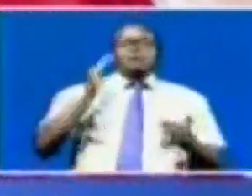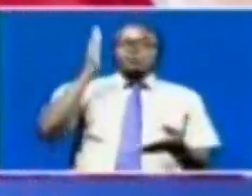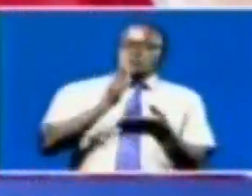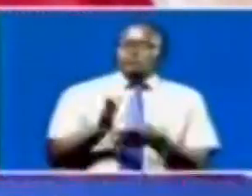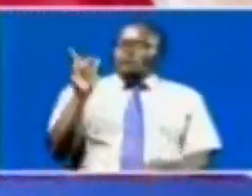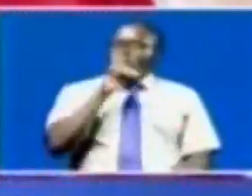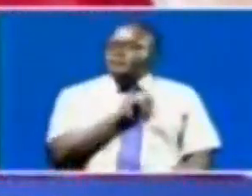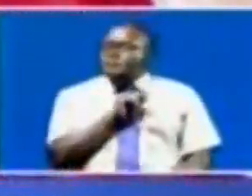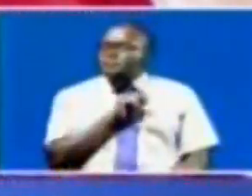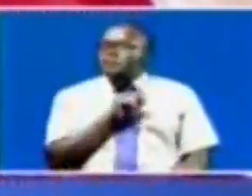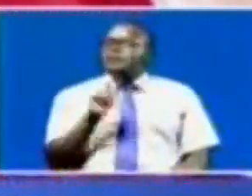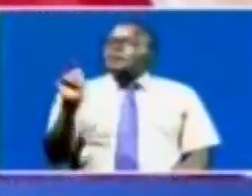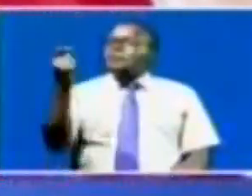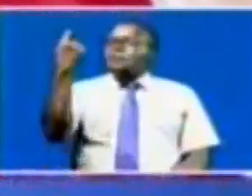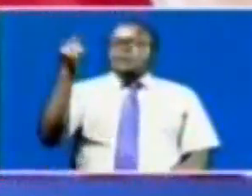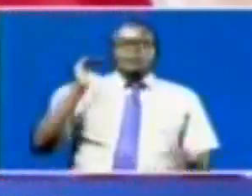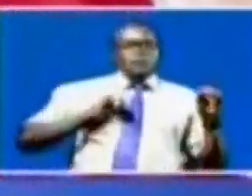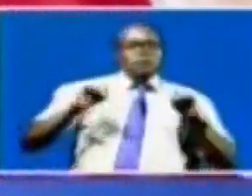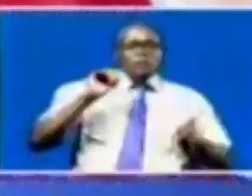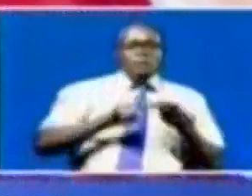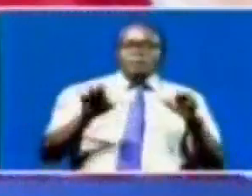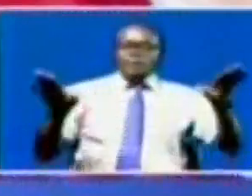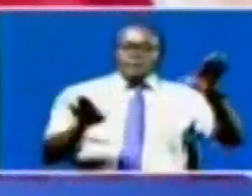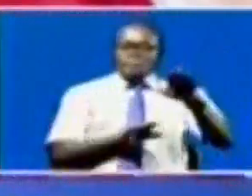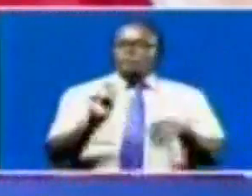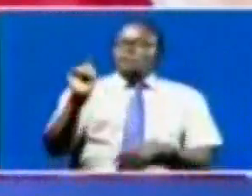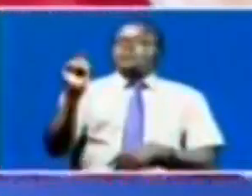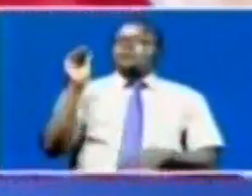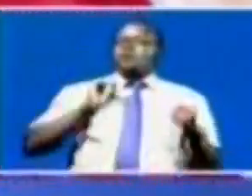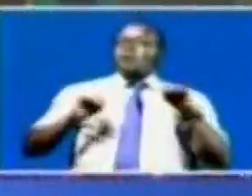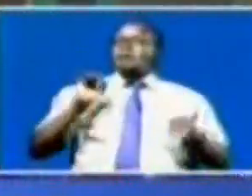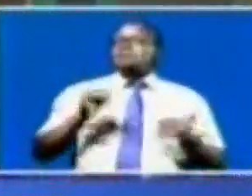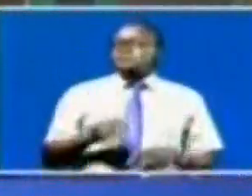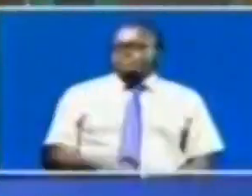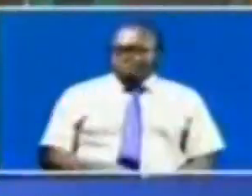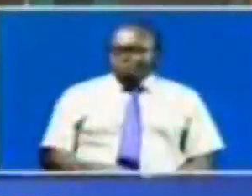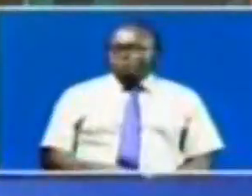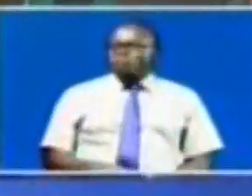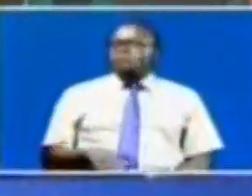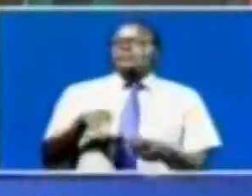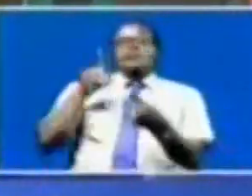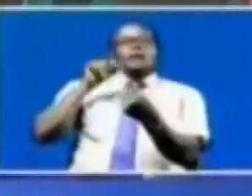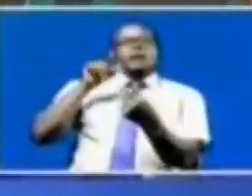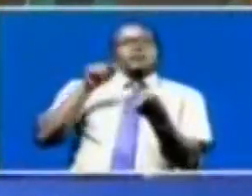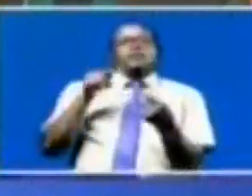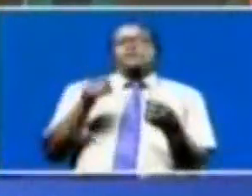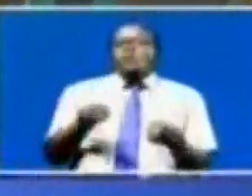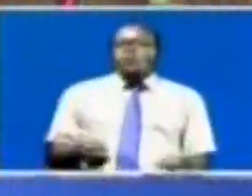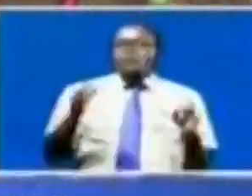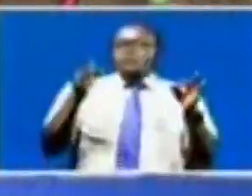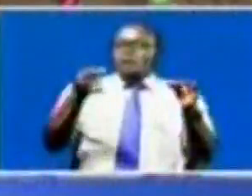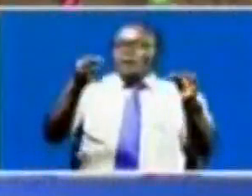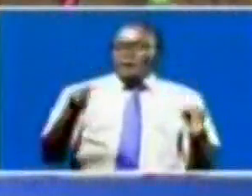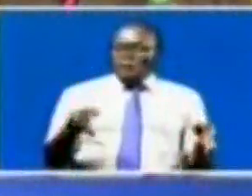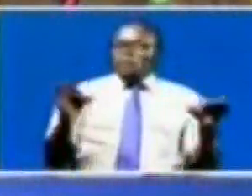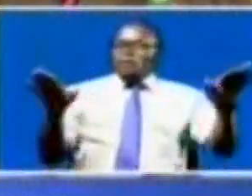ama si kweli? President ni corrupt, naibu wake ni corrupt. Walikuwa nasema hiyo. In a tweet posted on his official account, Deputy President